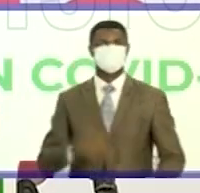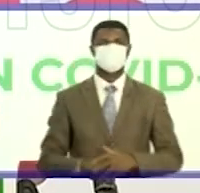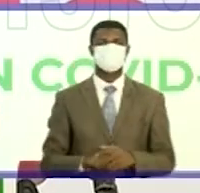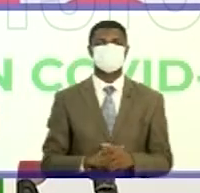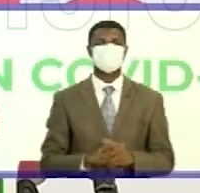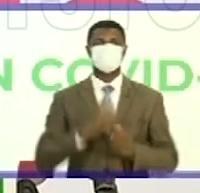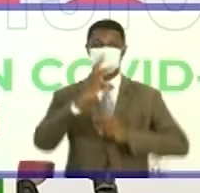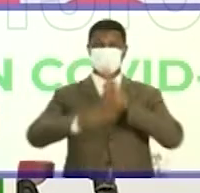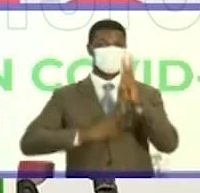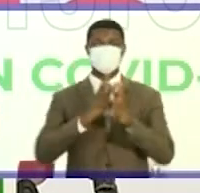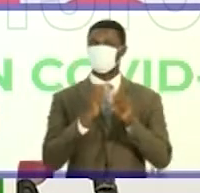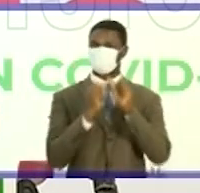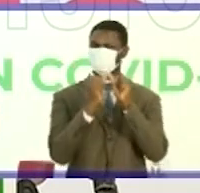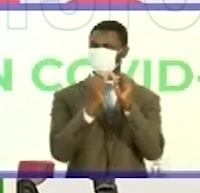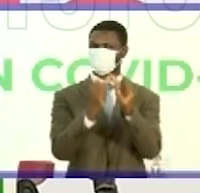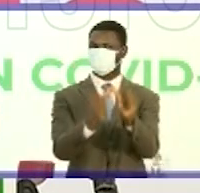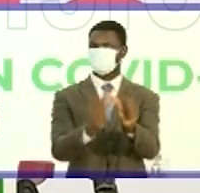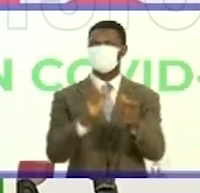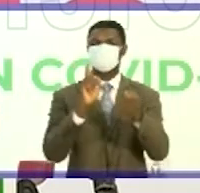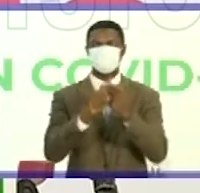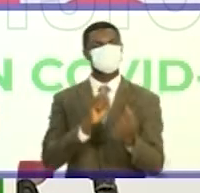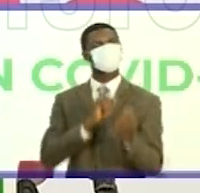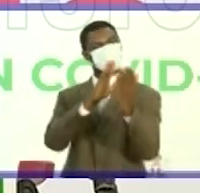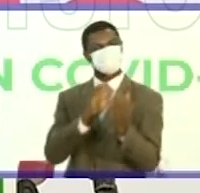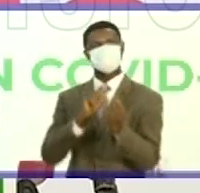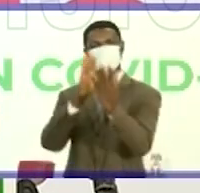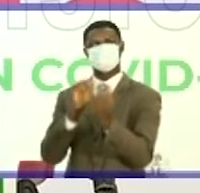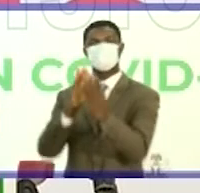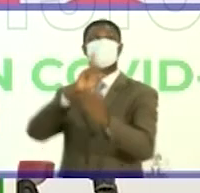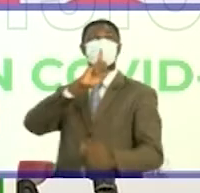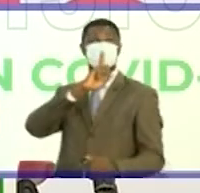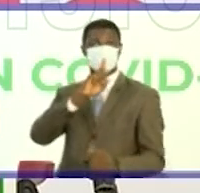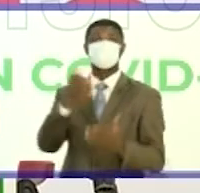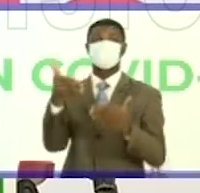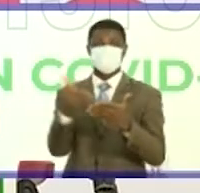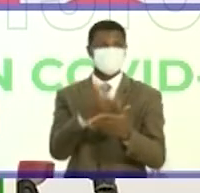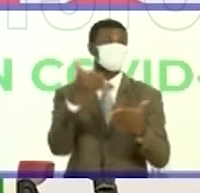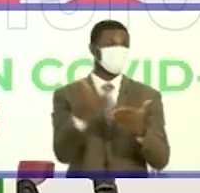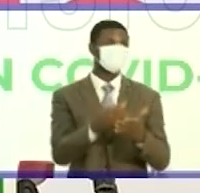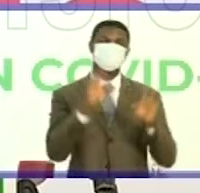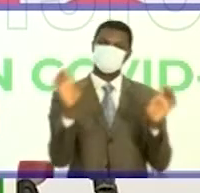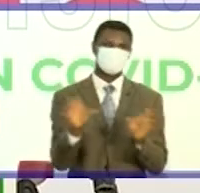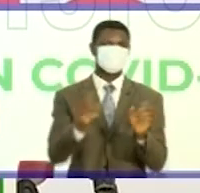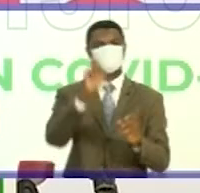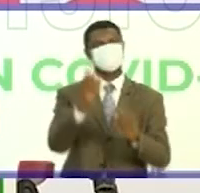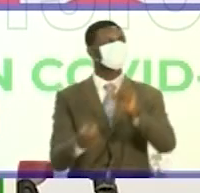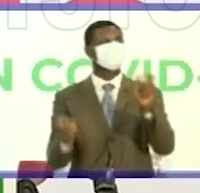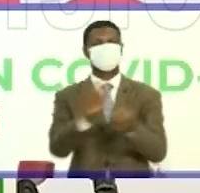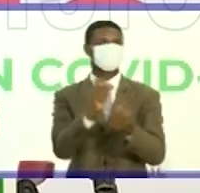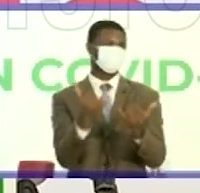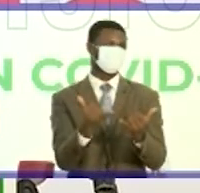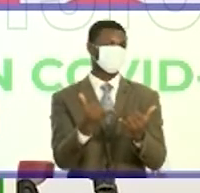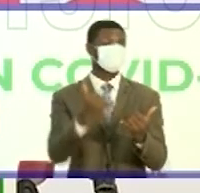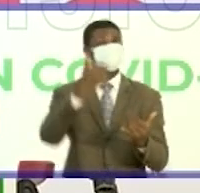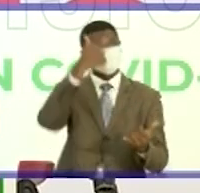The world continues to be confronted with the reality of the new normal foisted on all humanity by